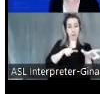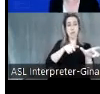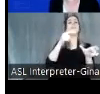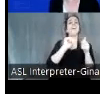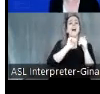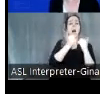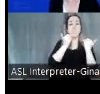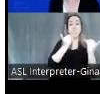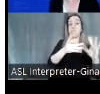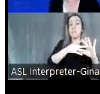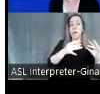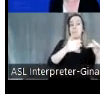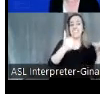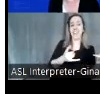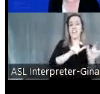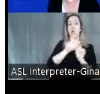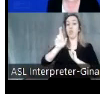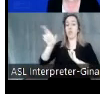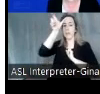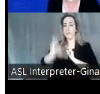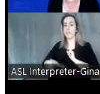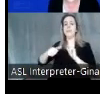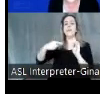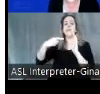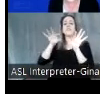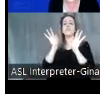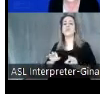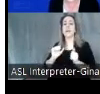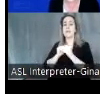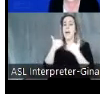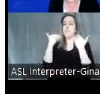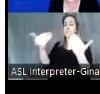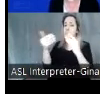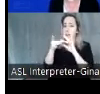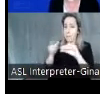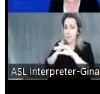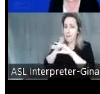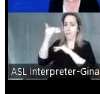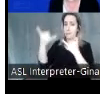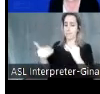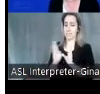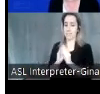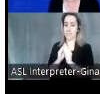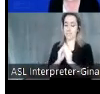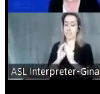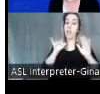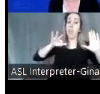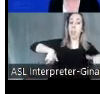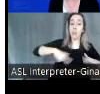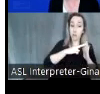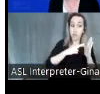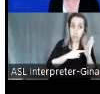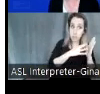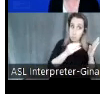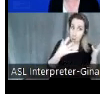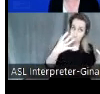make comments after this hearing. If you have not already registered to make a public statement and would like to, please use the Zoom Q&A